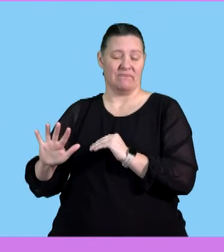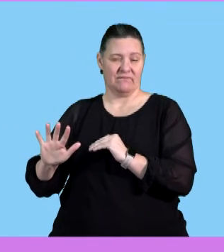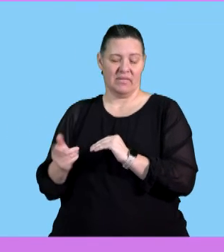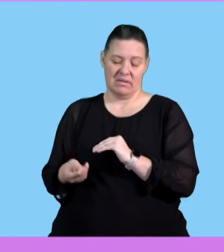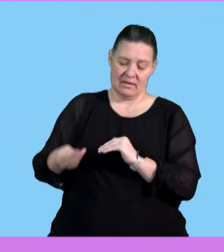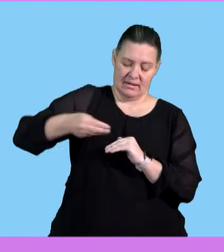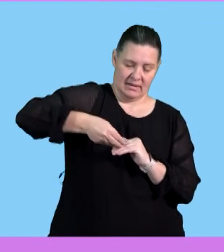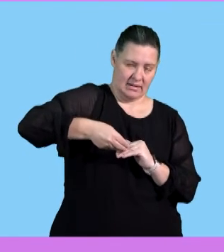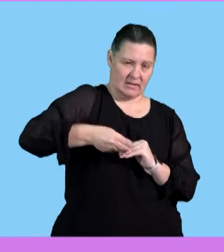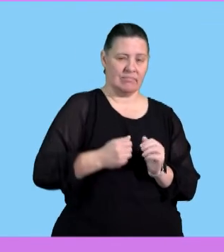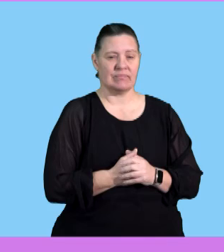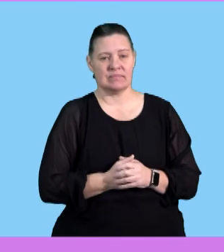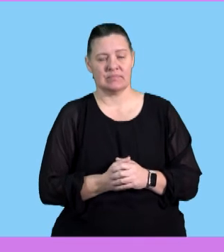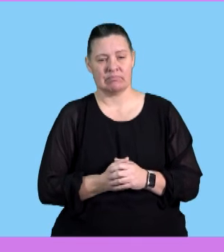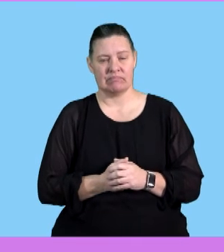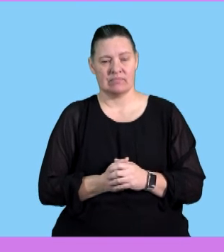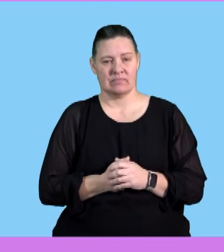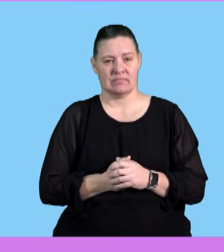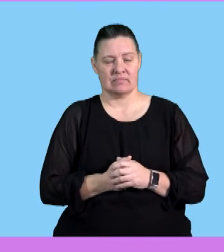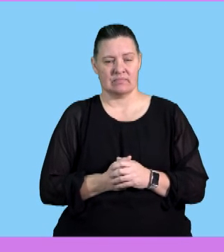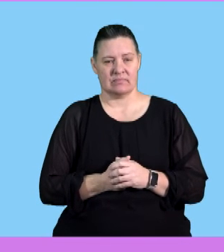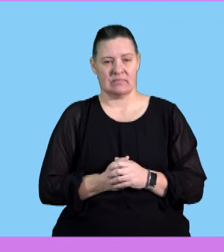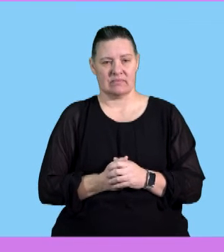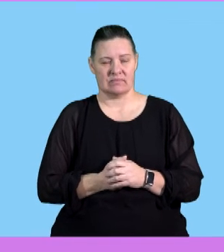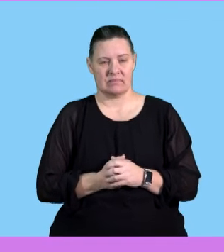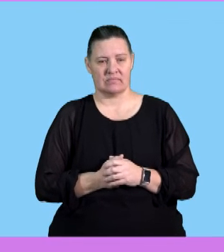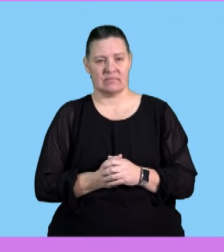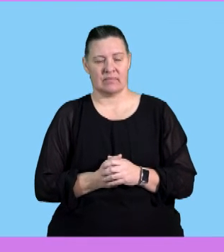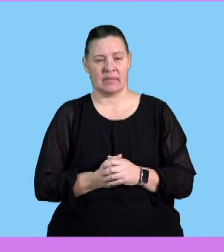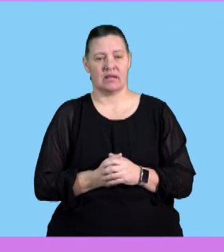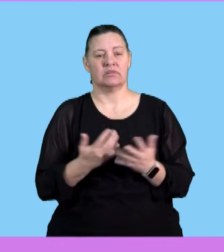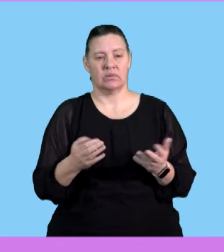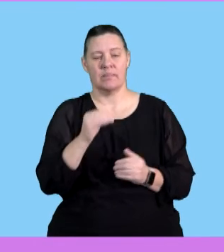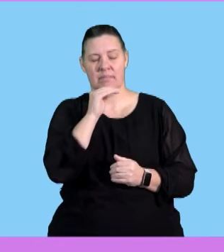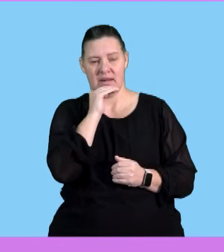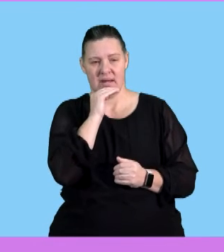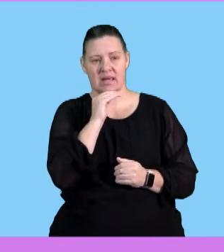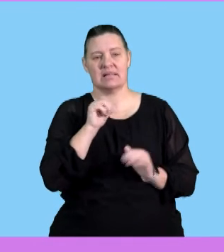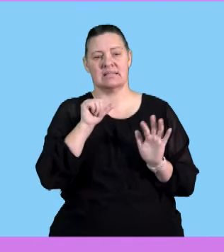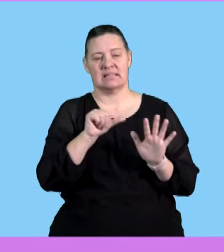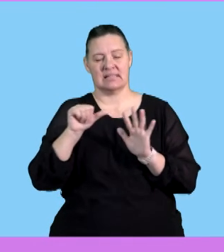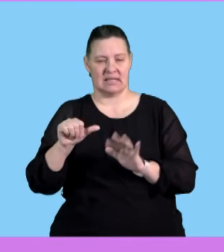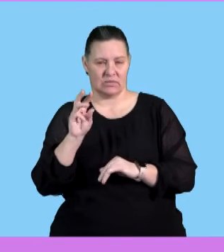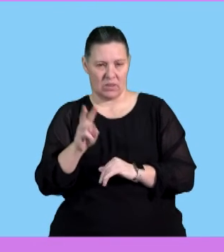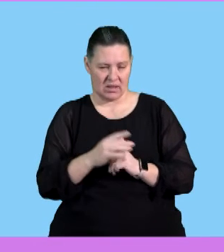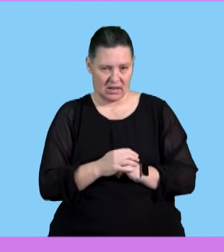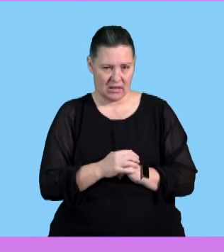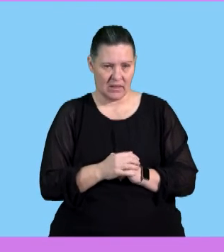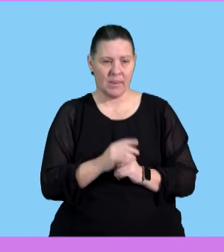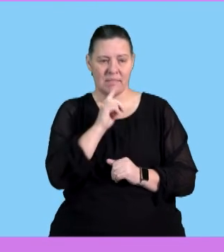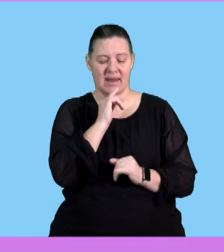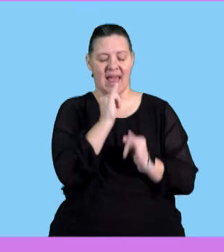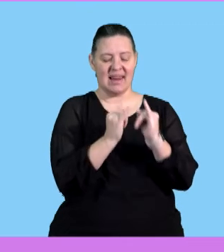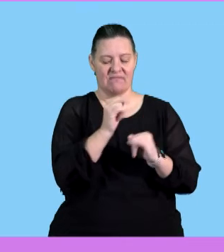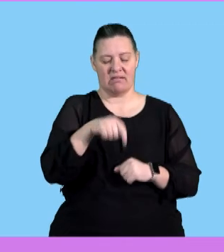more than 5, it is 8, so it means we are going to add a 1 on our left so that it makes